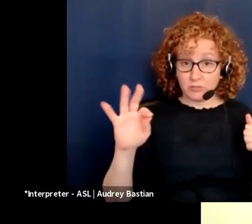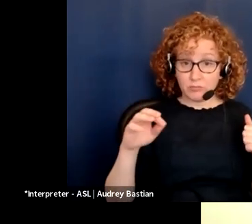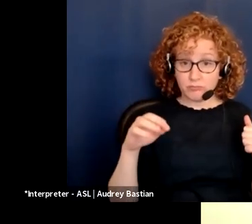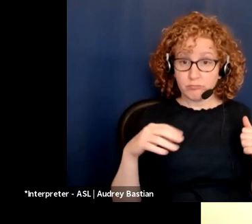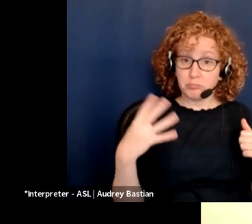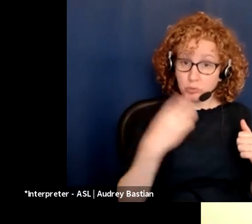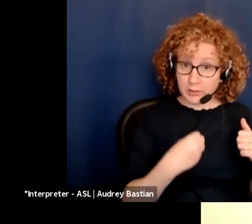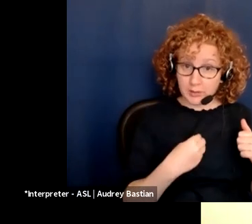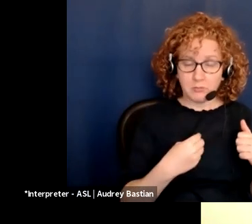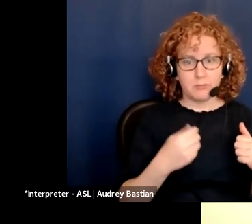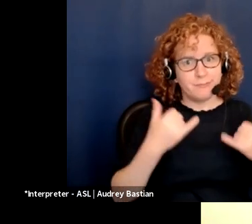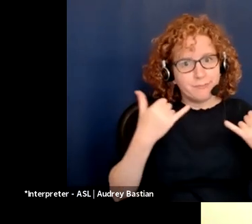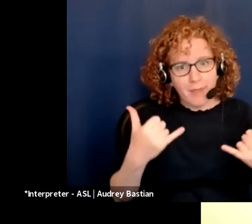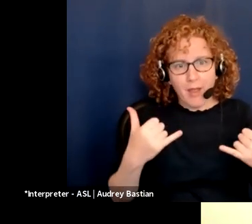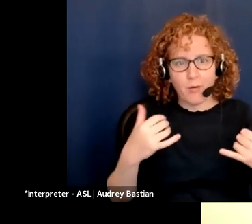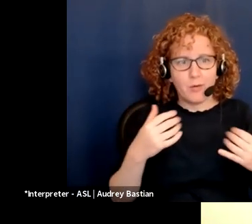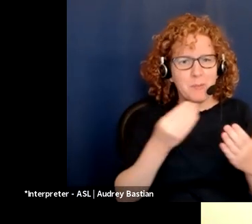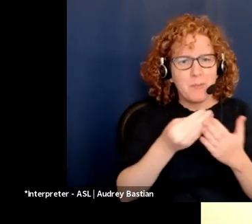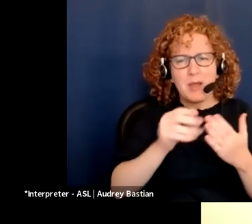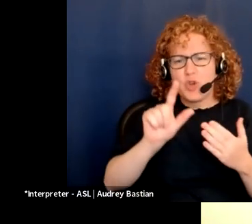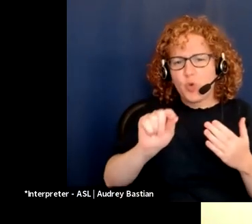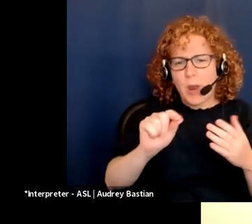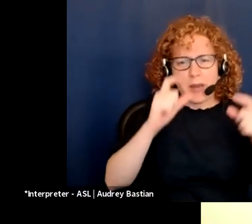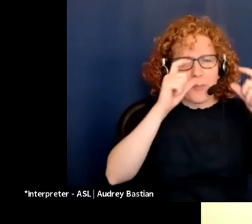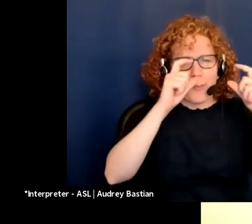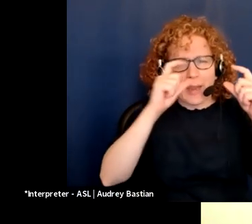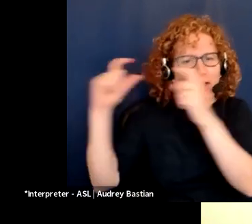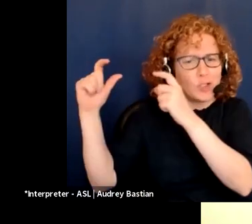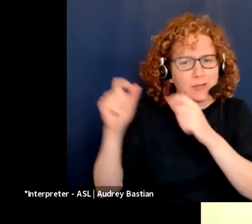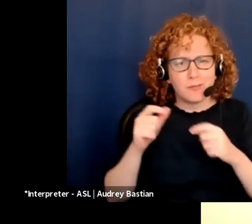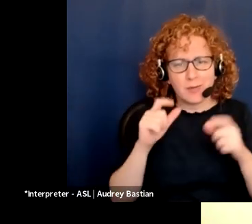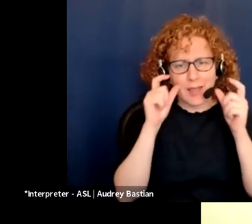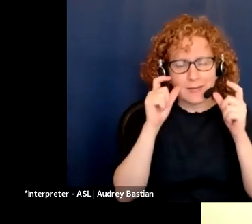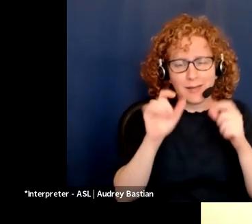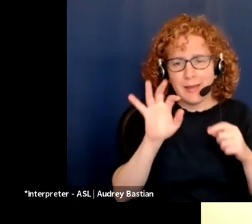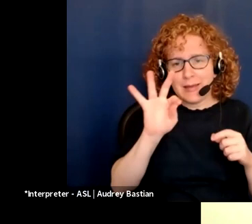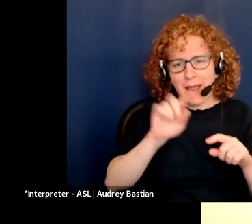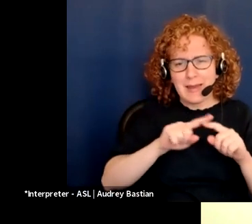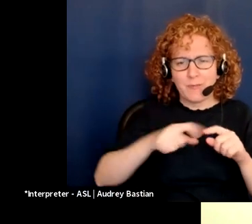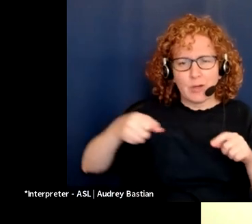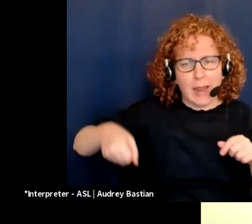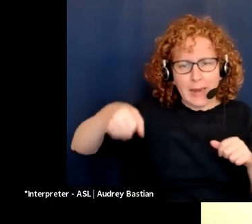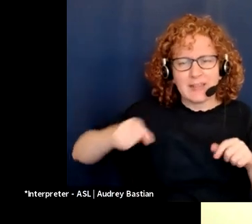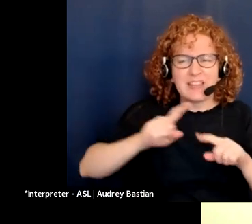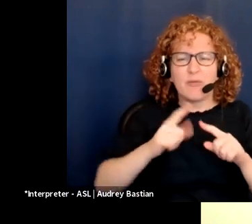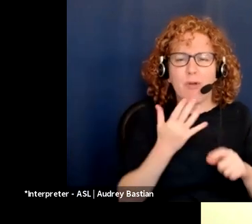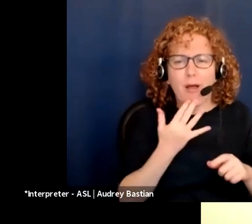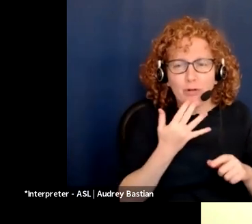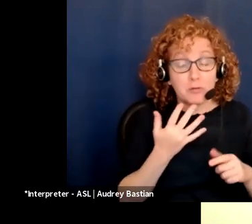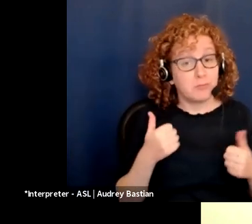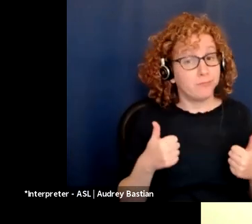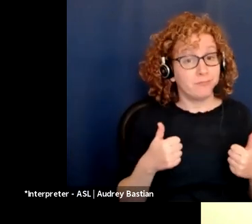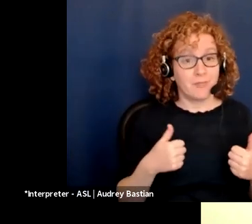And long story short, now I have like 20 pairs of glasses and like 9 different canes in different colors. And I'm mostly just